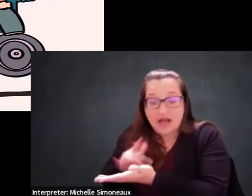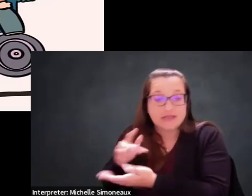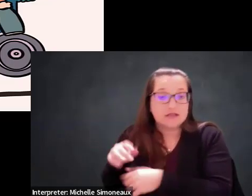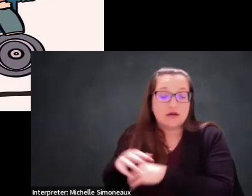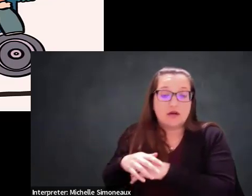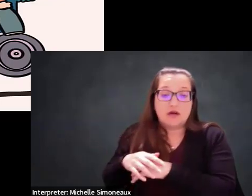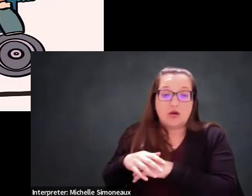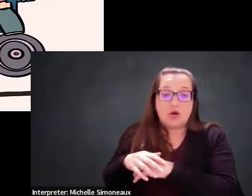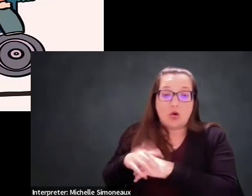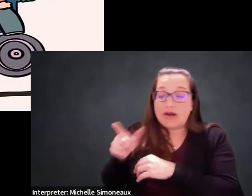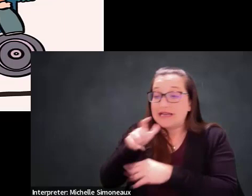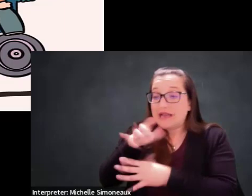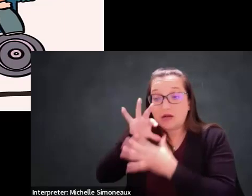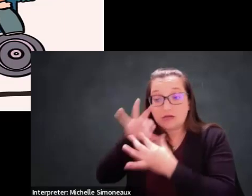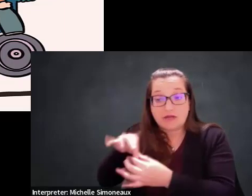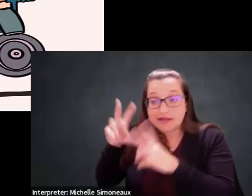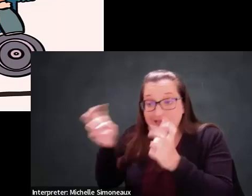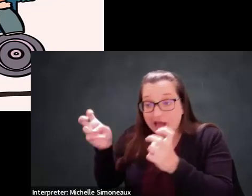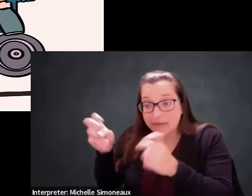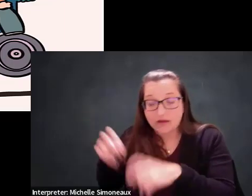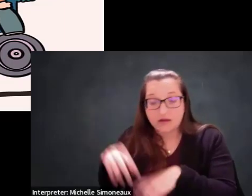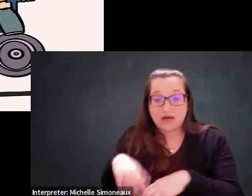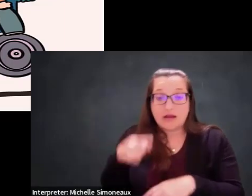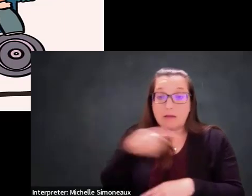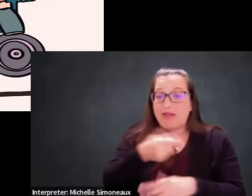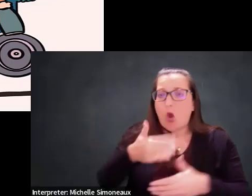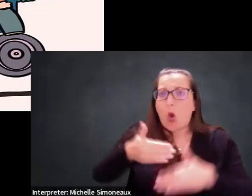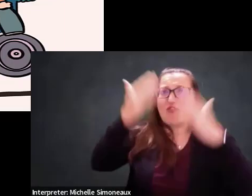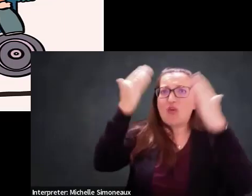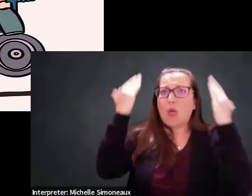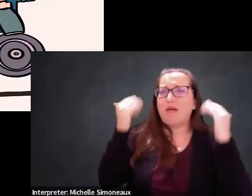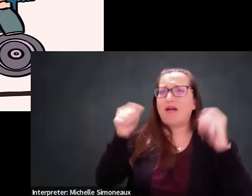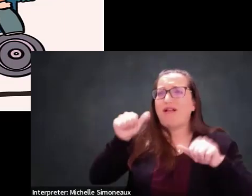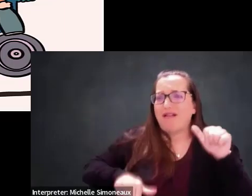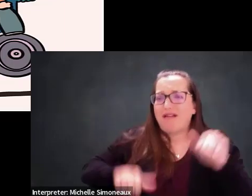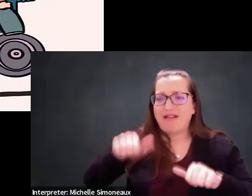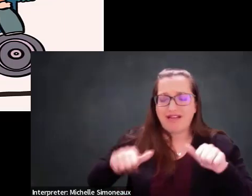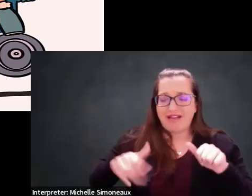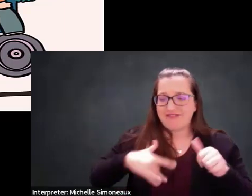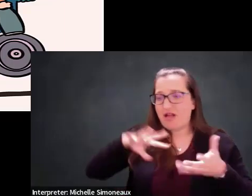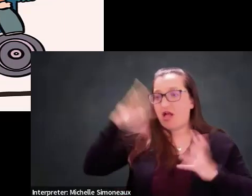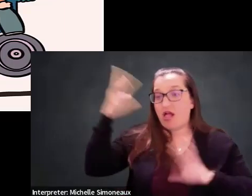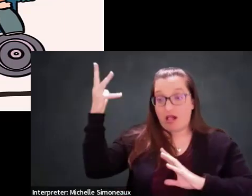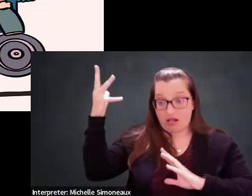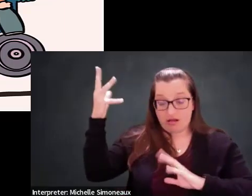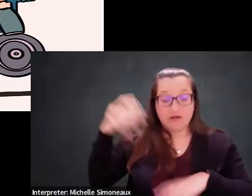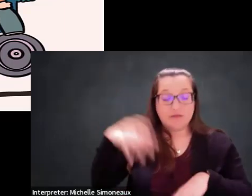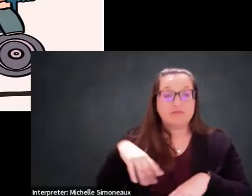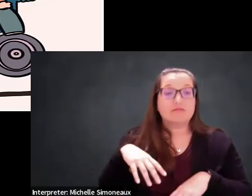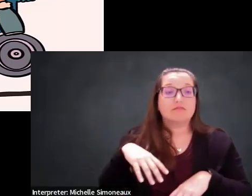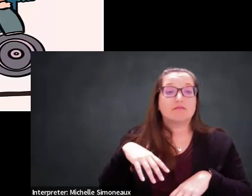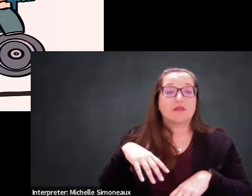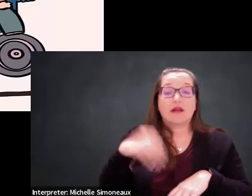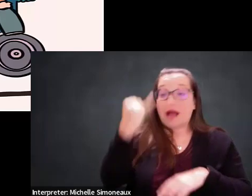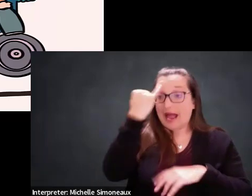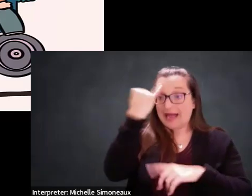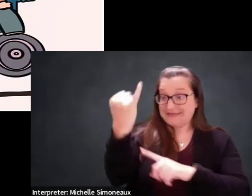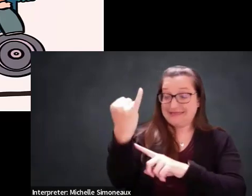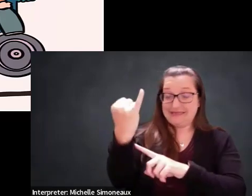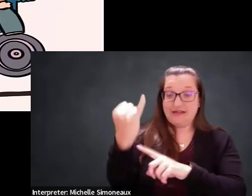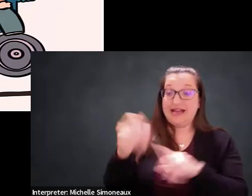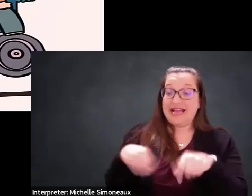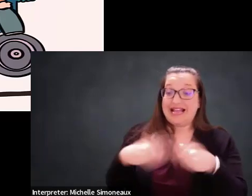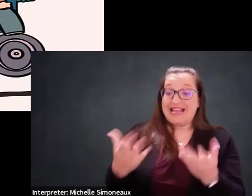maybe they're just overwhelmed and they're not sure. And the person's asking them a question that is kind of throwing them off guard. But the idea is that by giving our students